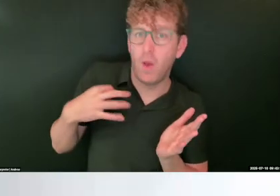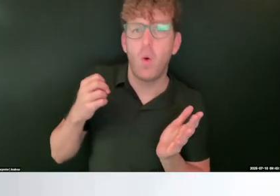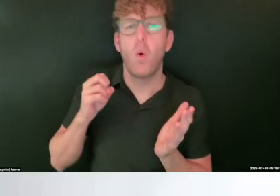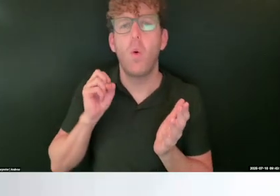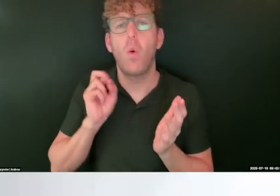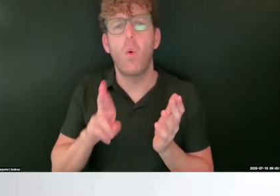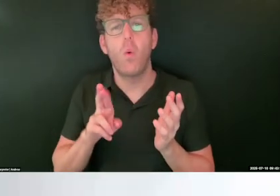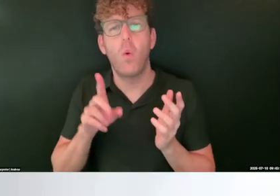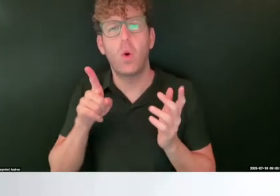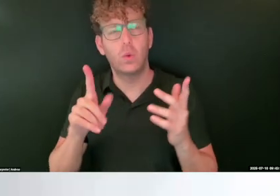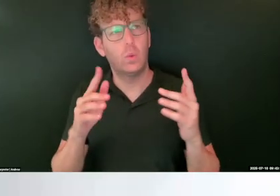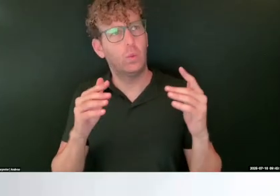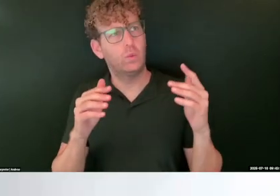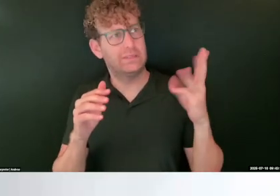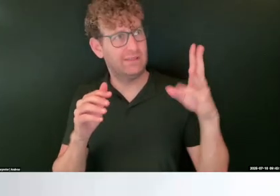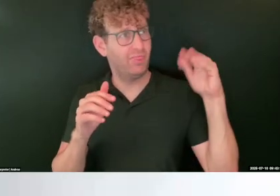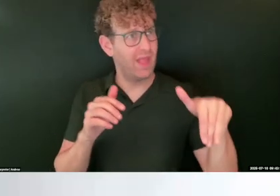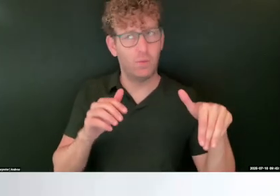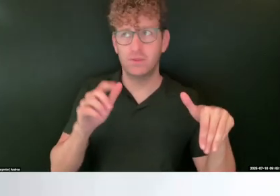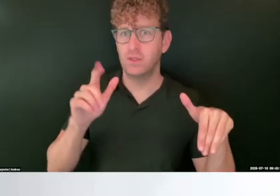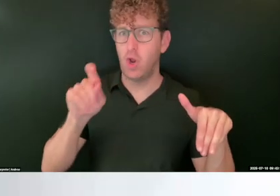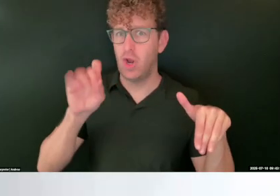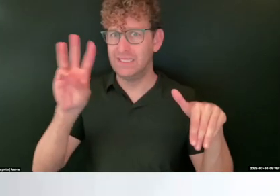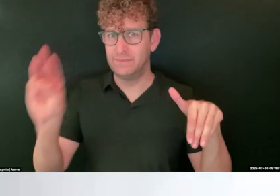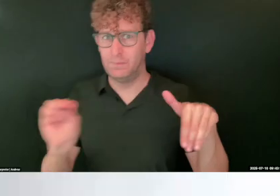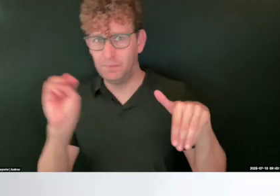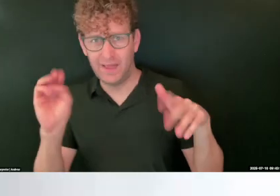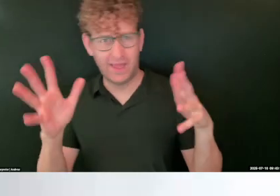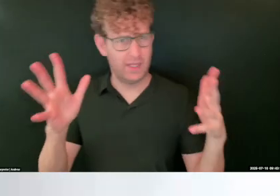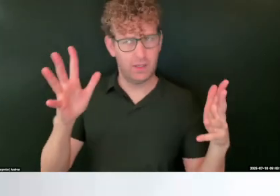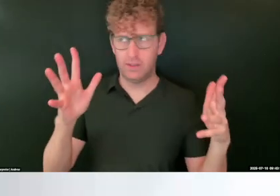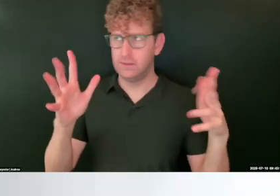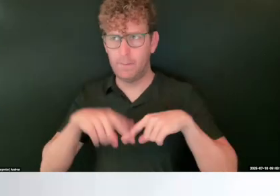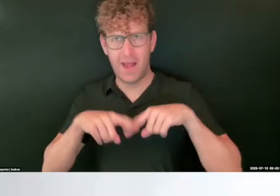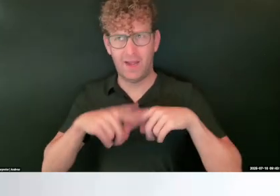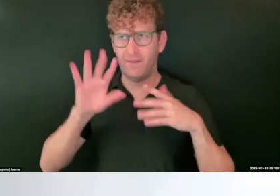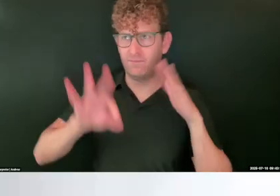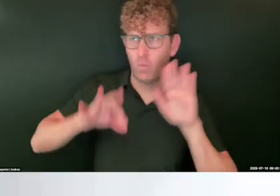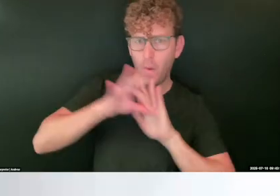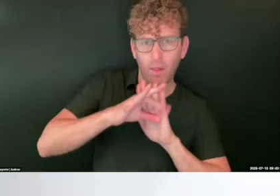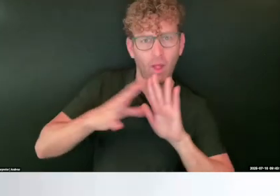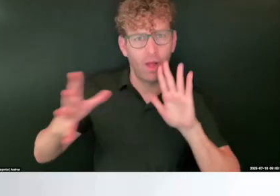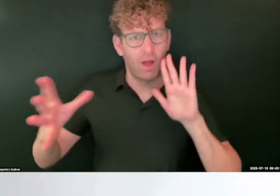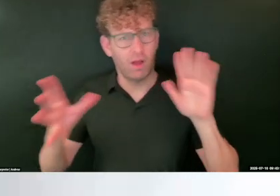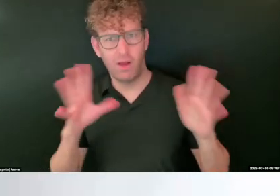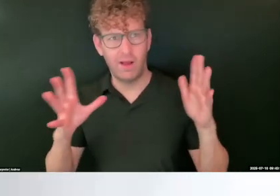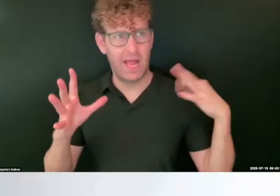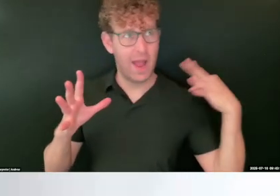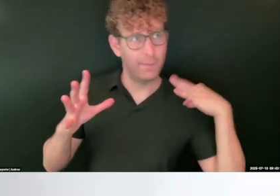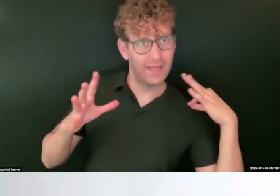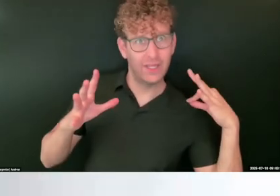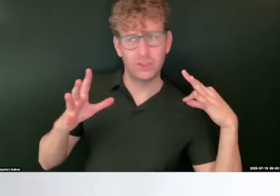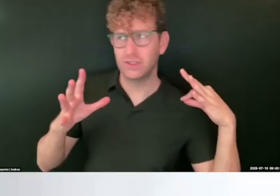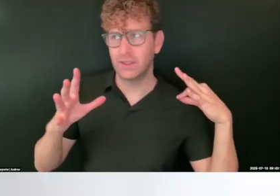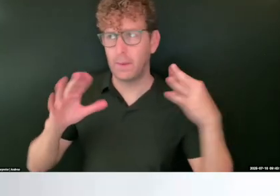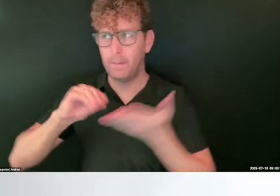or are you estimating based off of a formula of the amount of applications that are actually going to get approved? Because, I think when it comes to